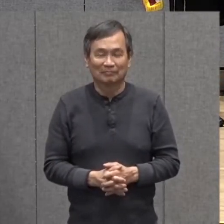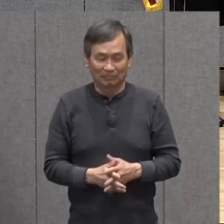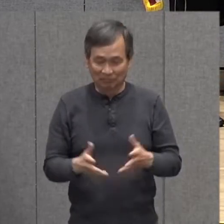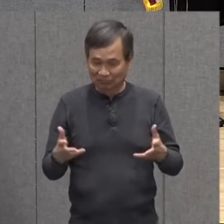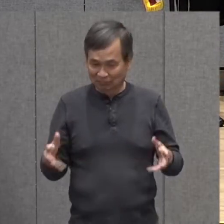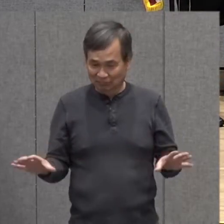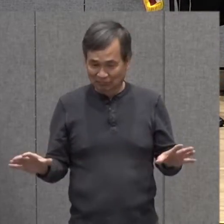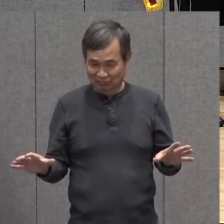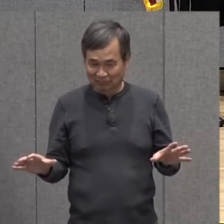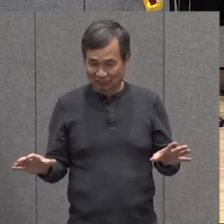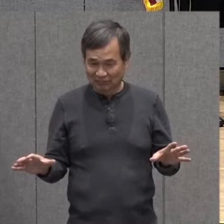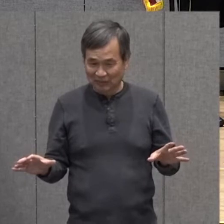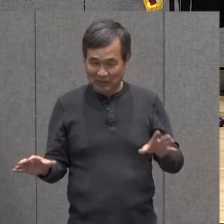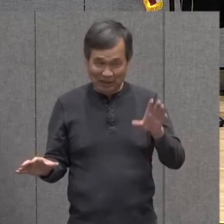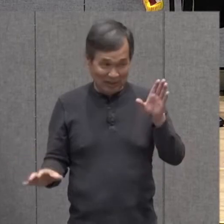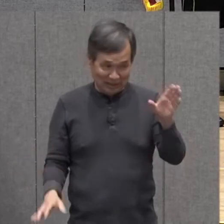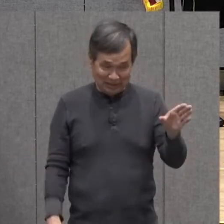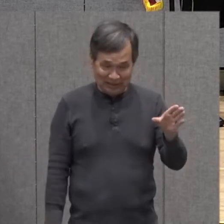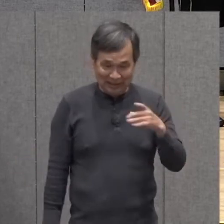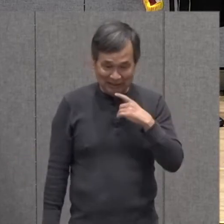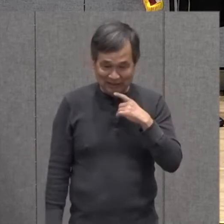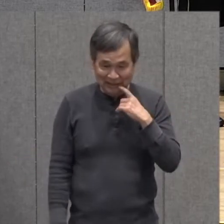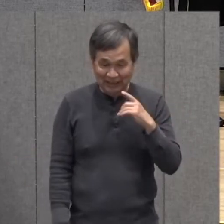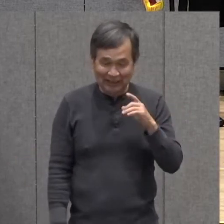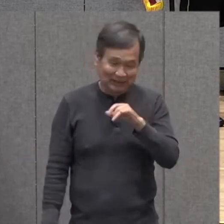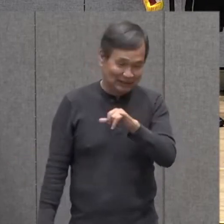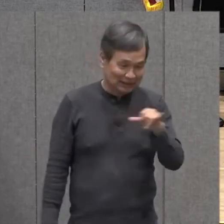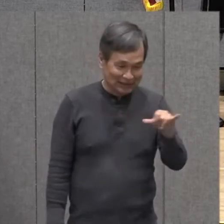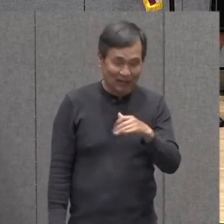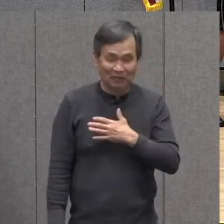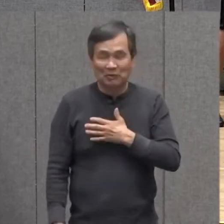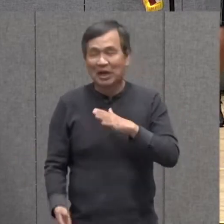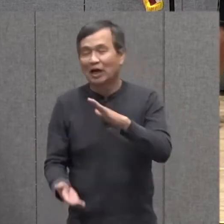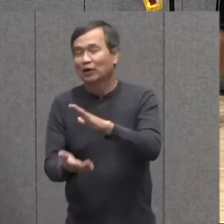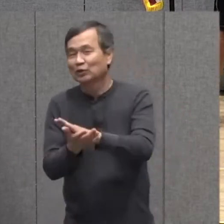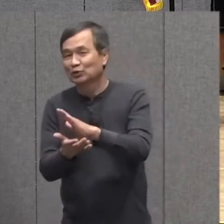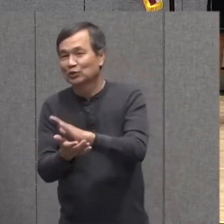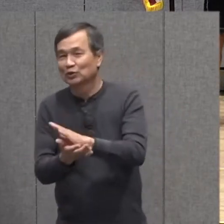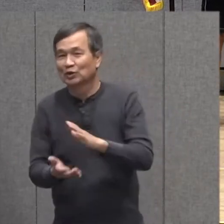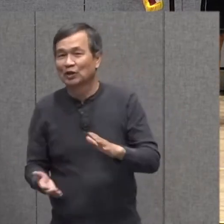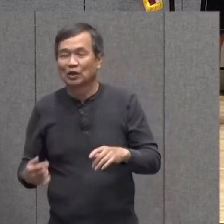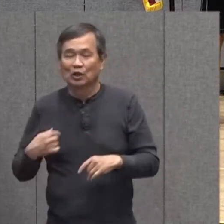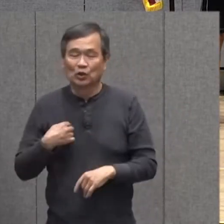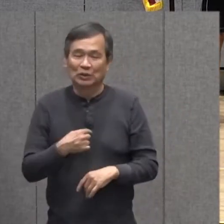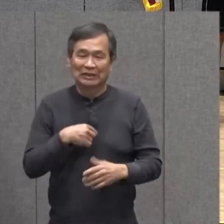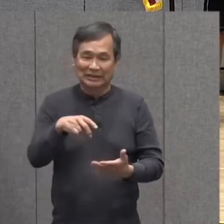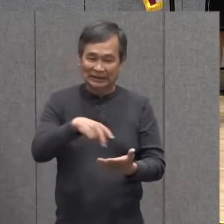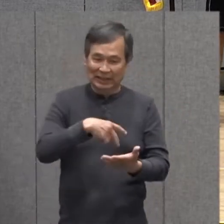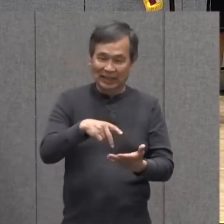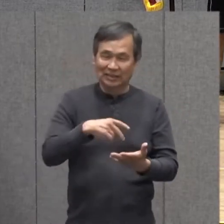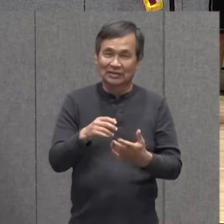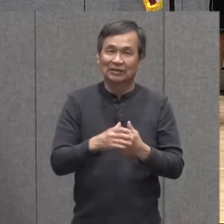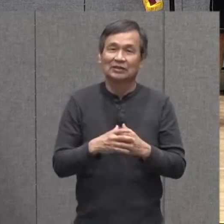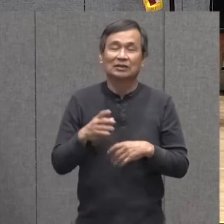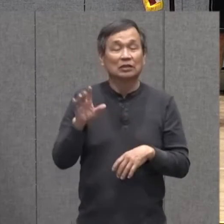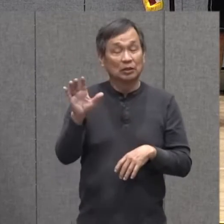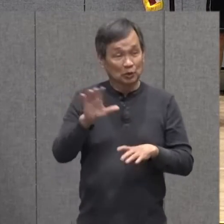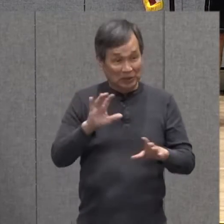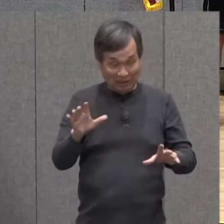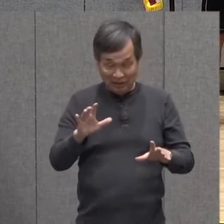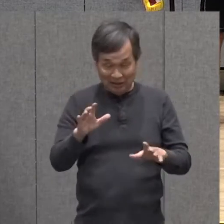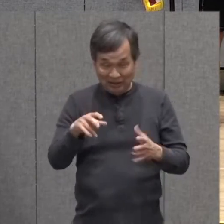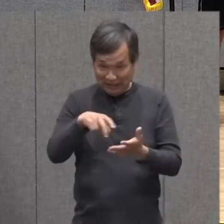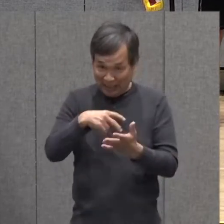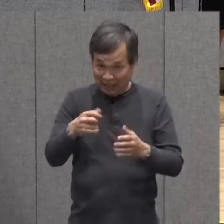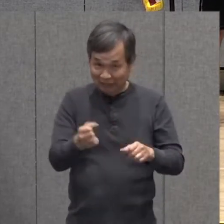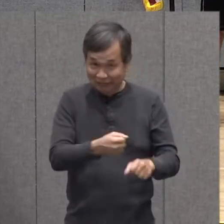After that, like Mr. Anderson said, and it's the same at my school, we have to have dancing. So we got up, we were moving around